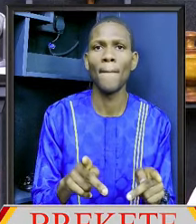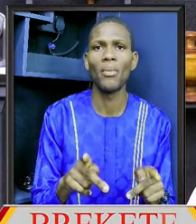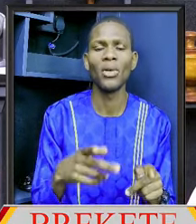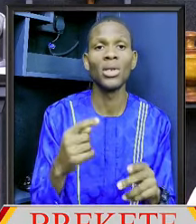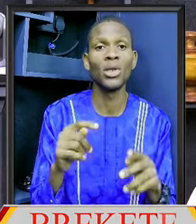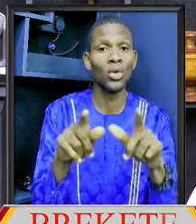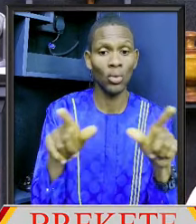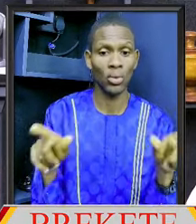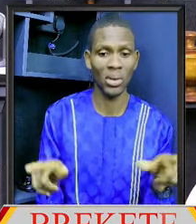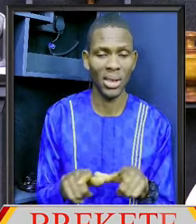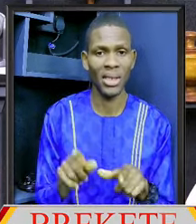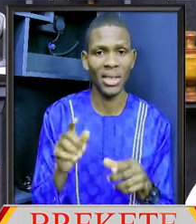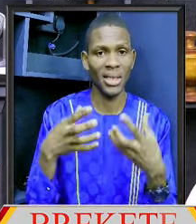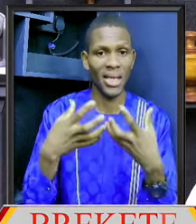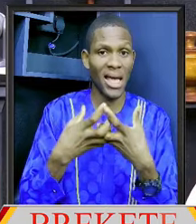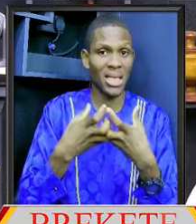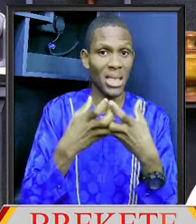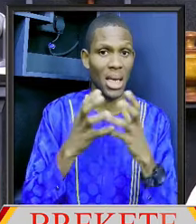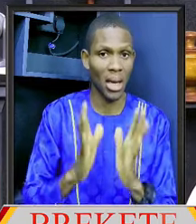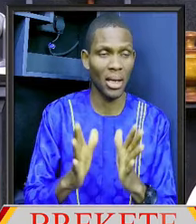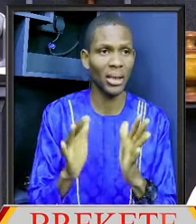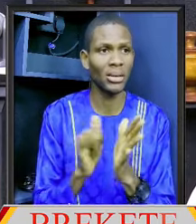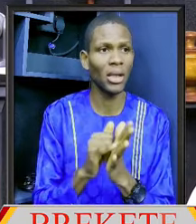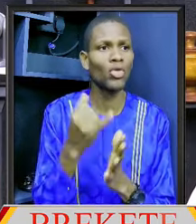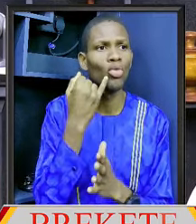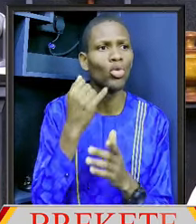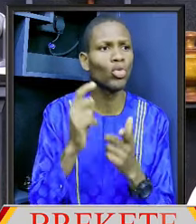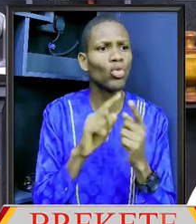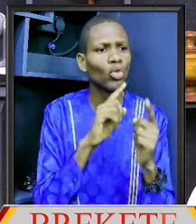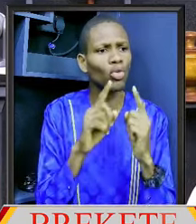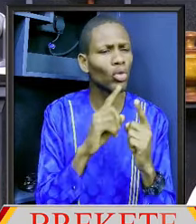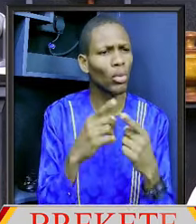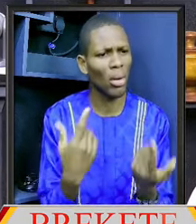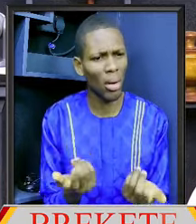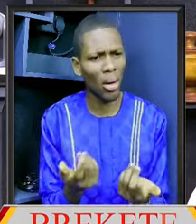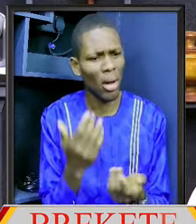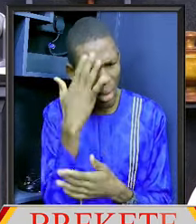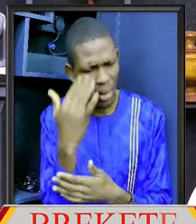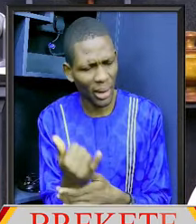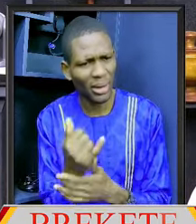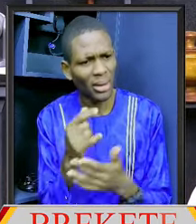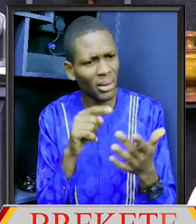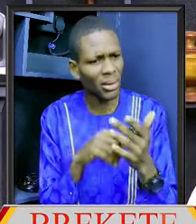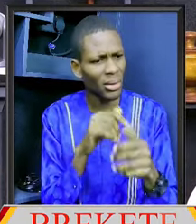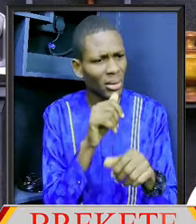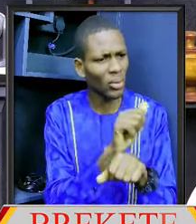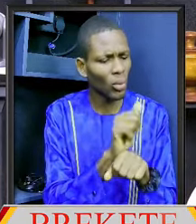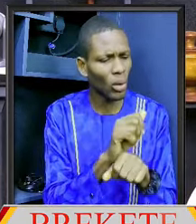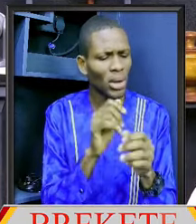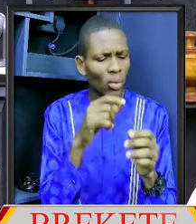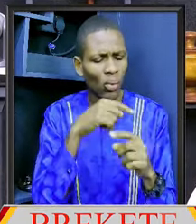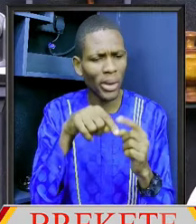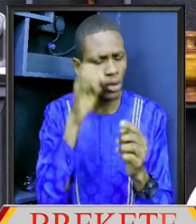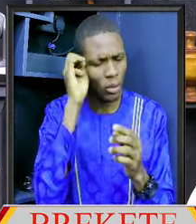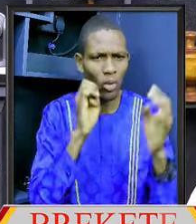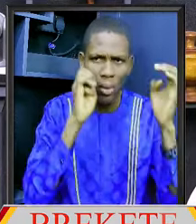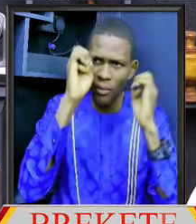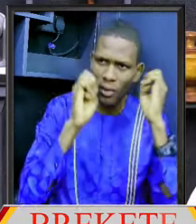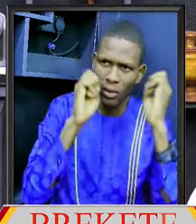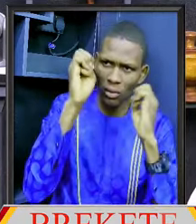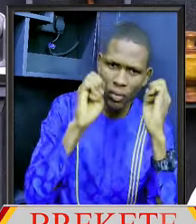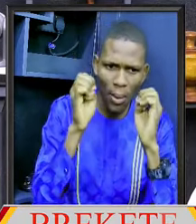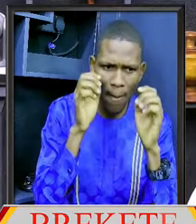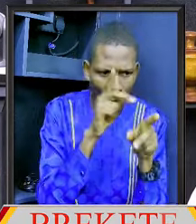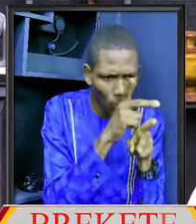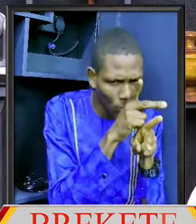the local engineer, we suppose talk say this work, we suppose evaluate, monitor the